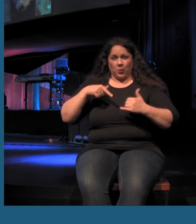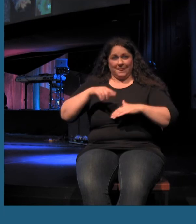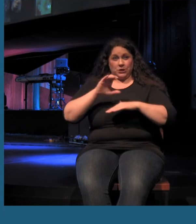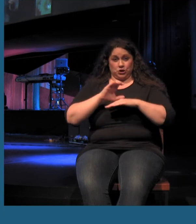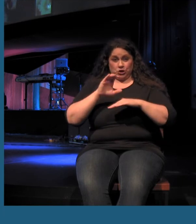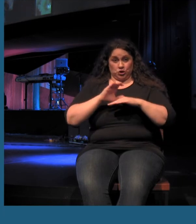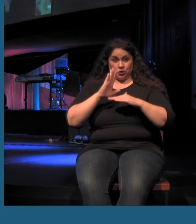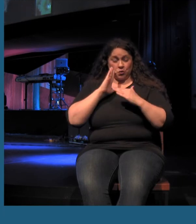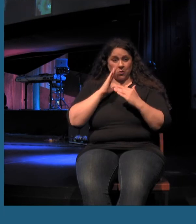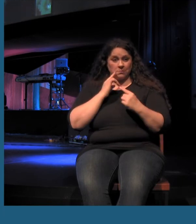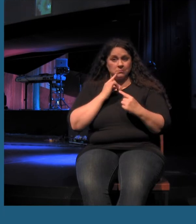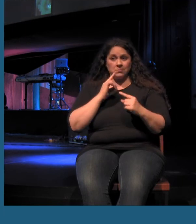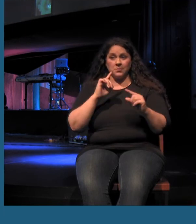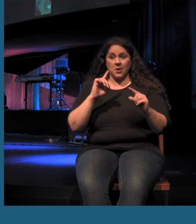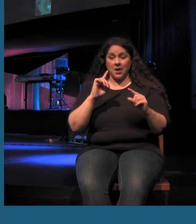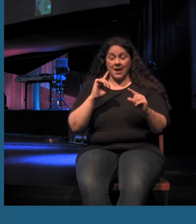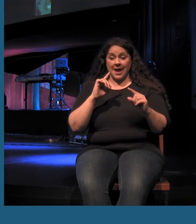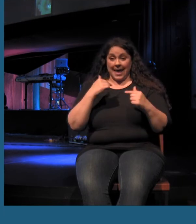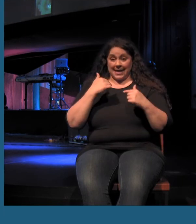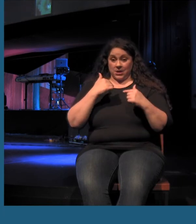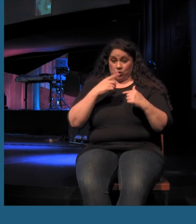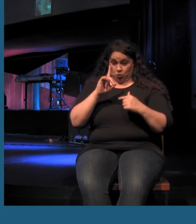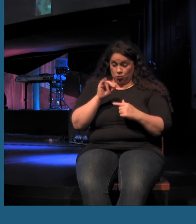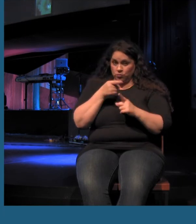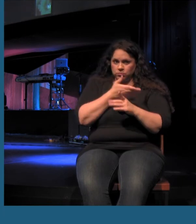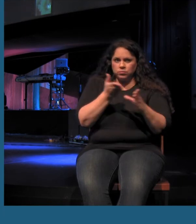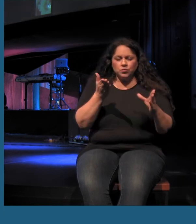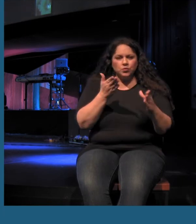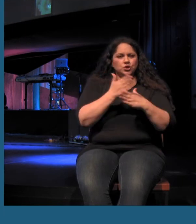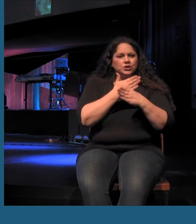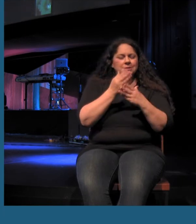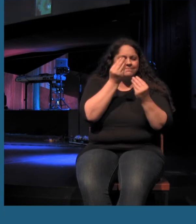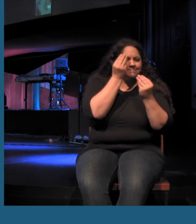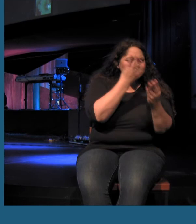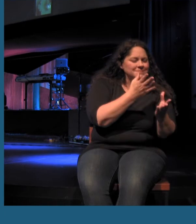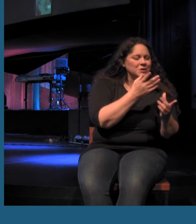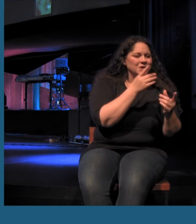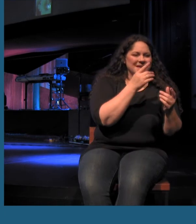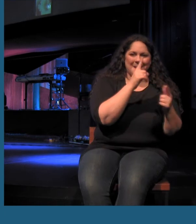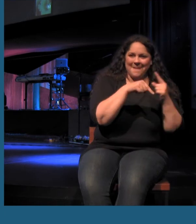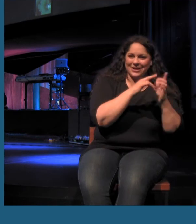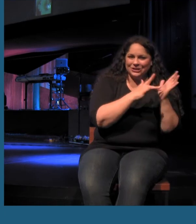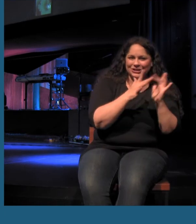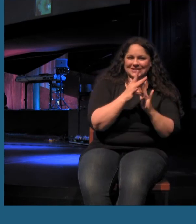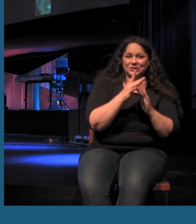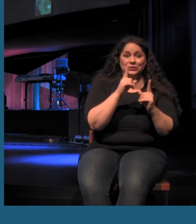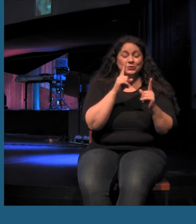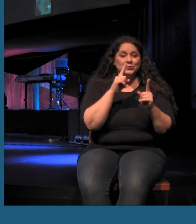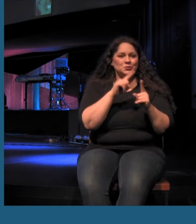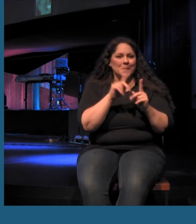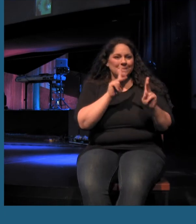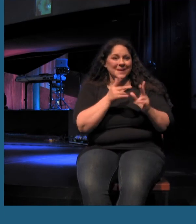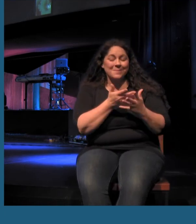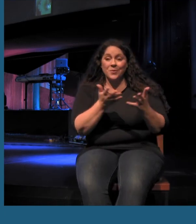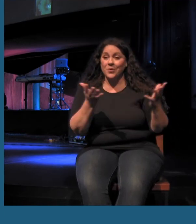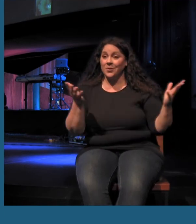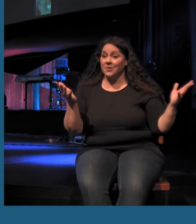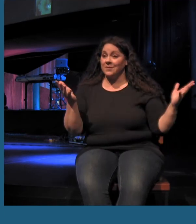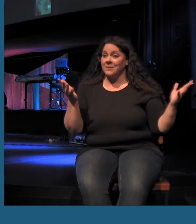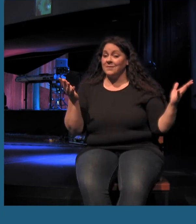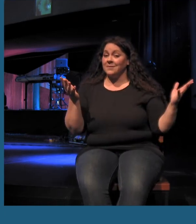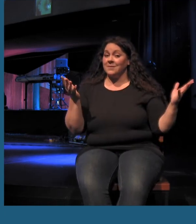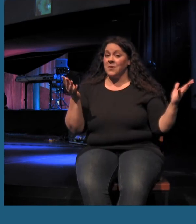If every person shared Jesus with their neighbor like me, what kind of church would this